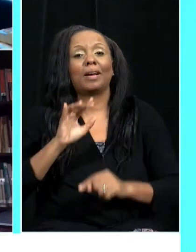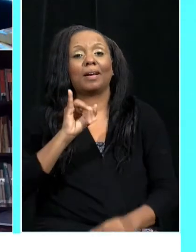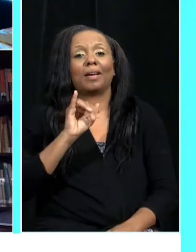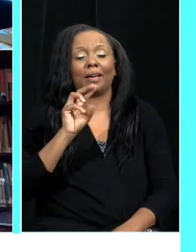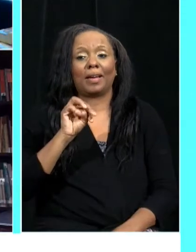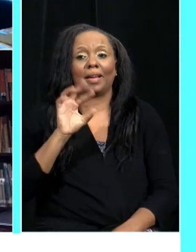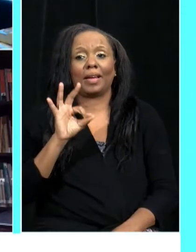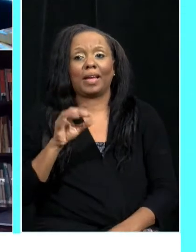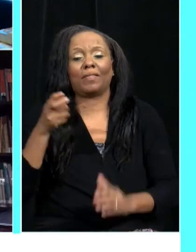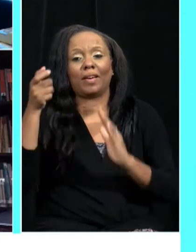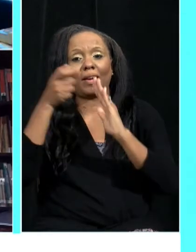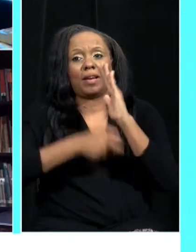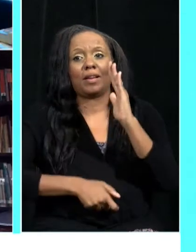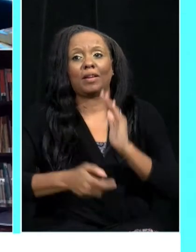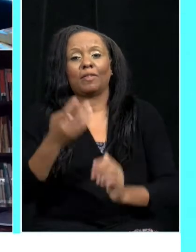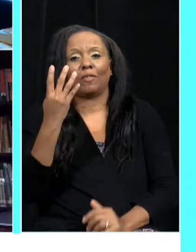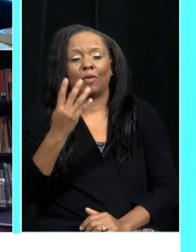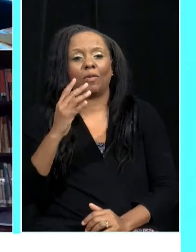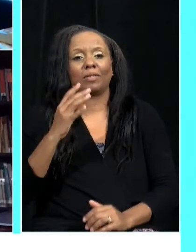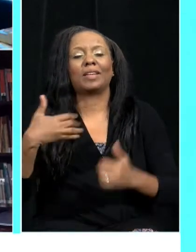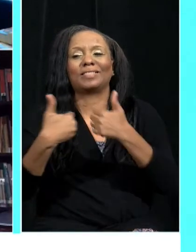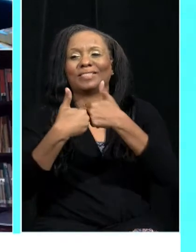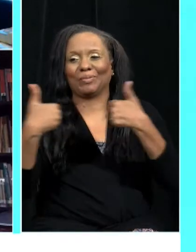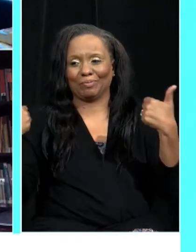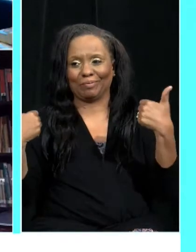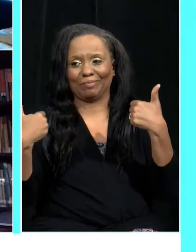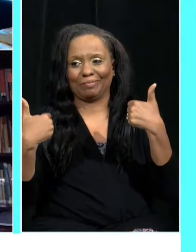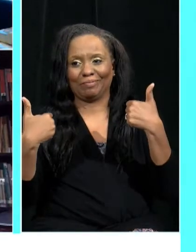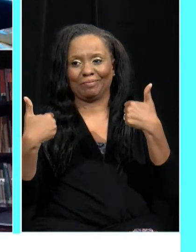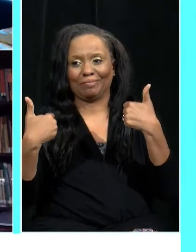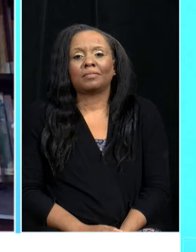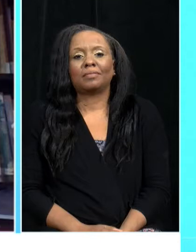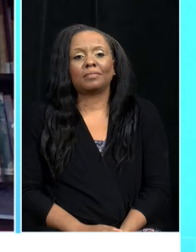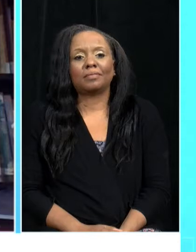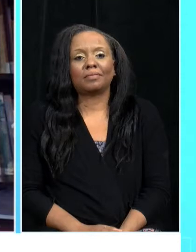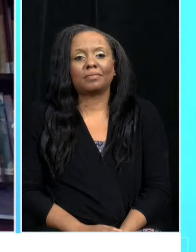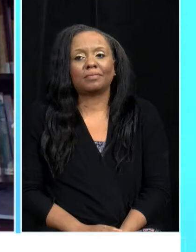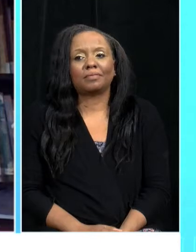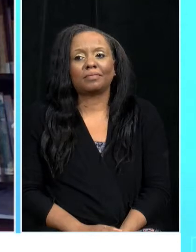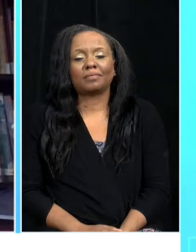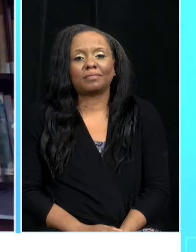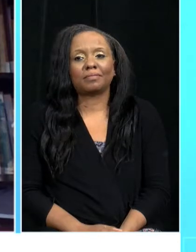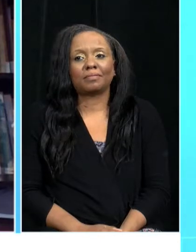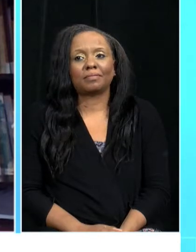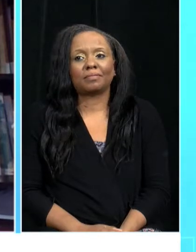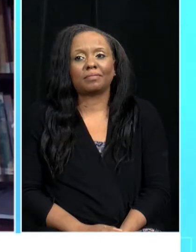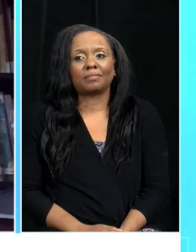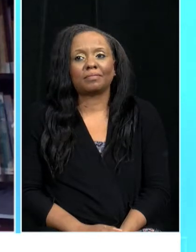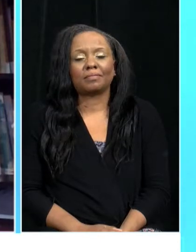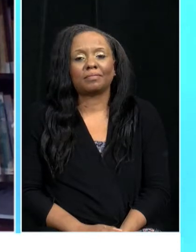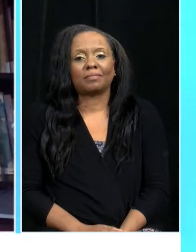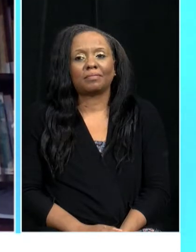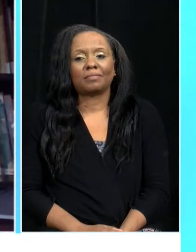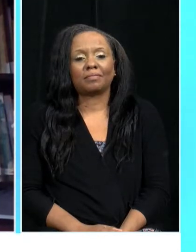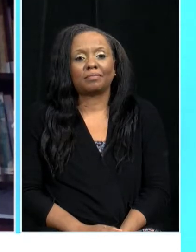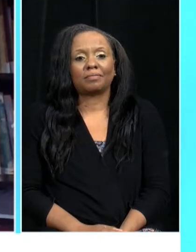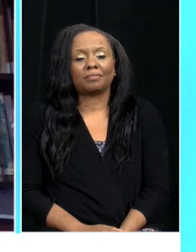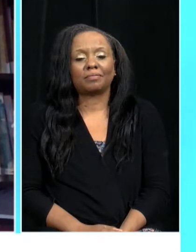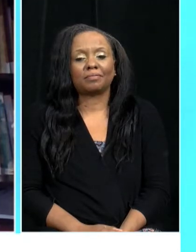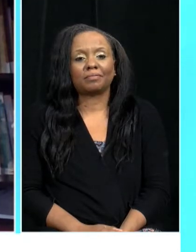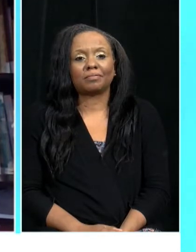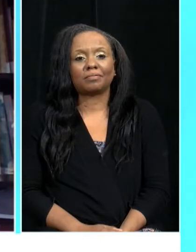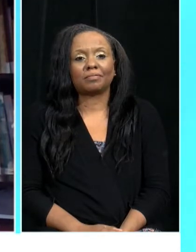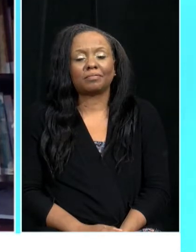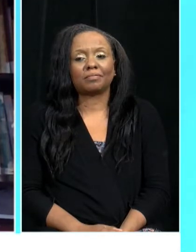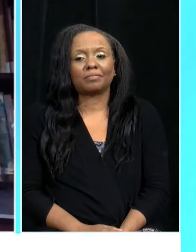is something separate and distinct from a program. As a member of the IMF, you agree to this, okay?